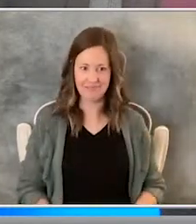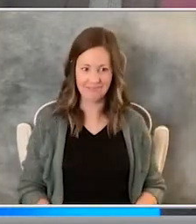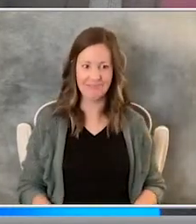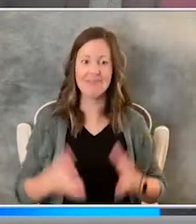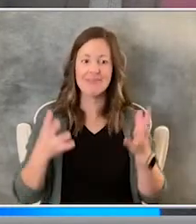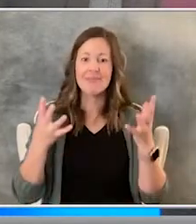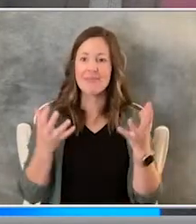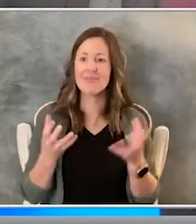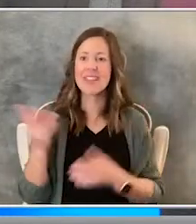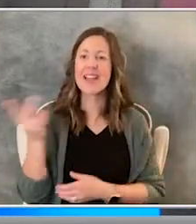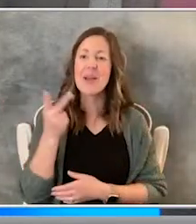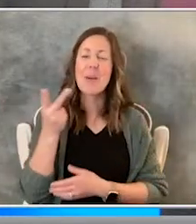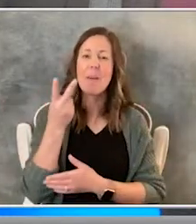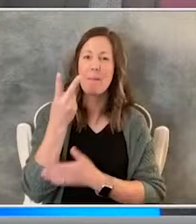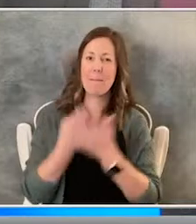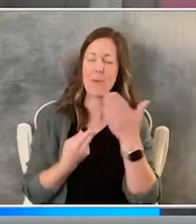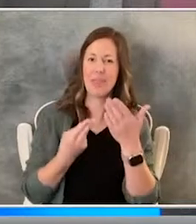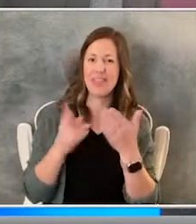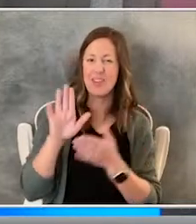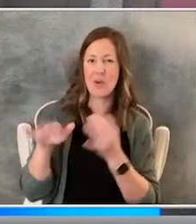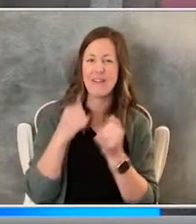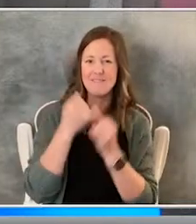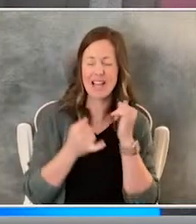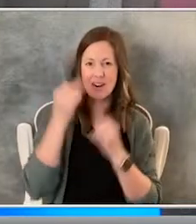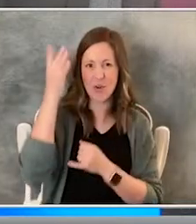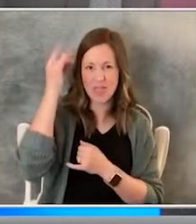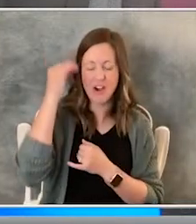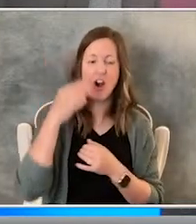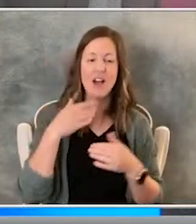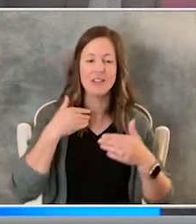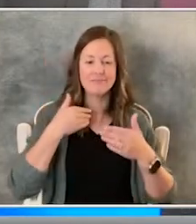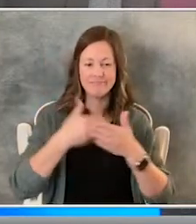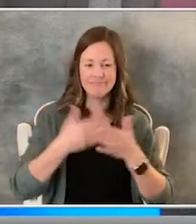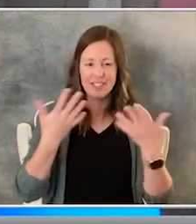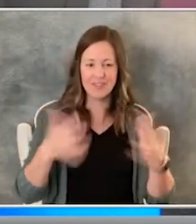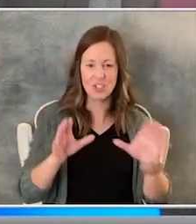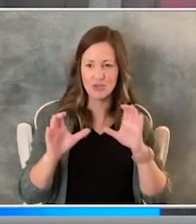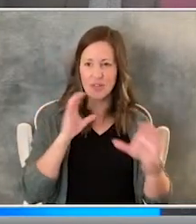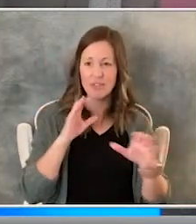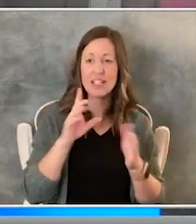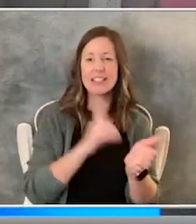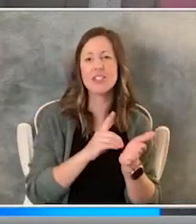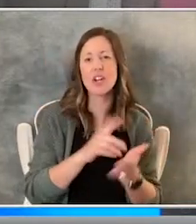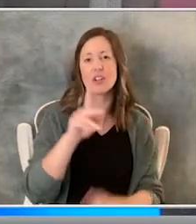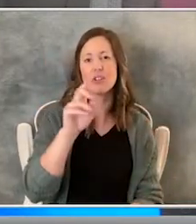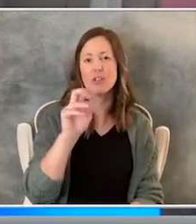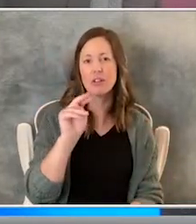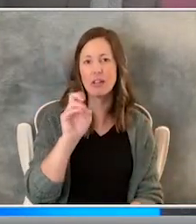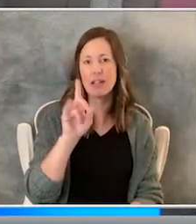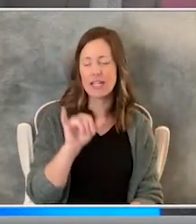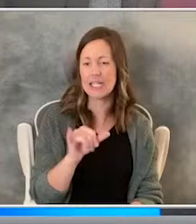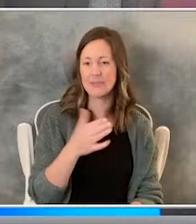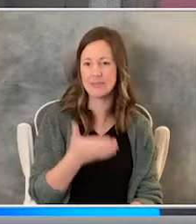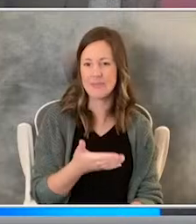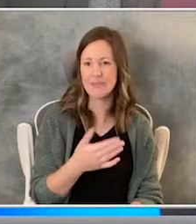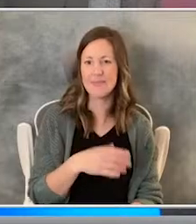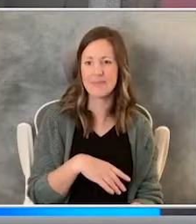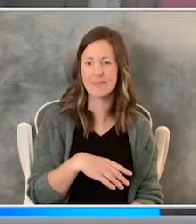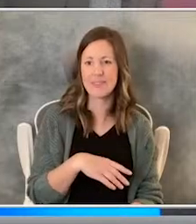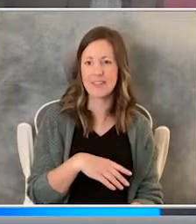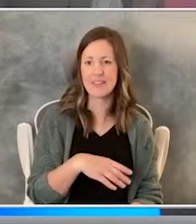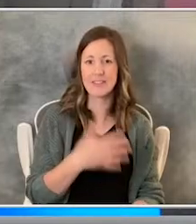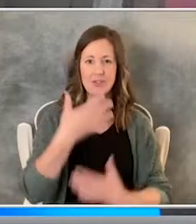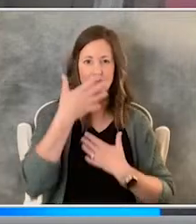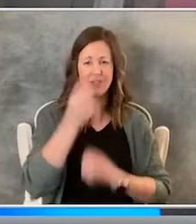right. And, you know, what can we do to investigate this? And I think sometimes that can be really frustrating for my